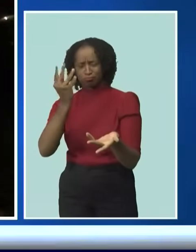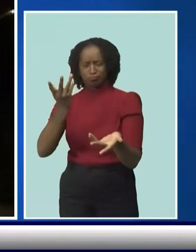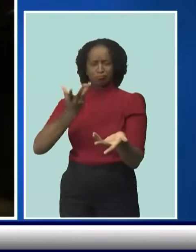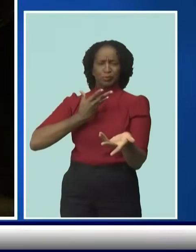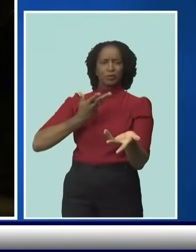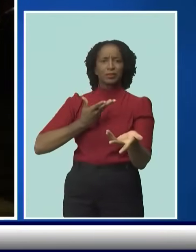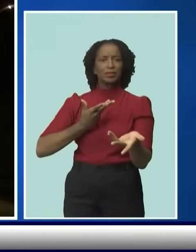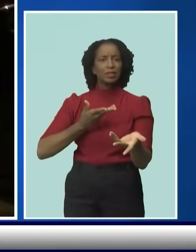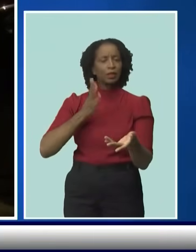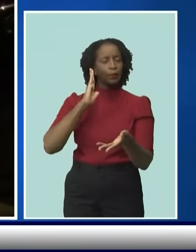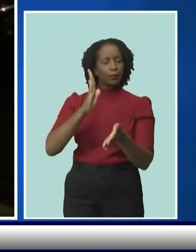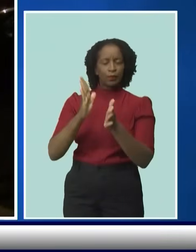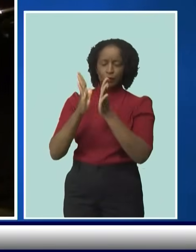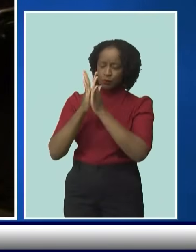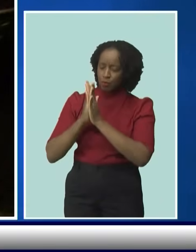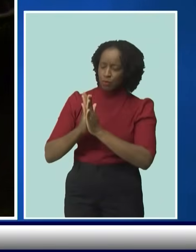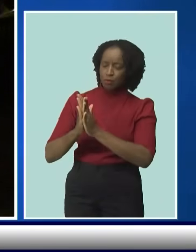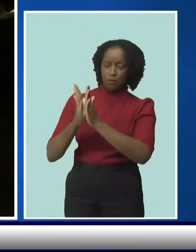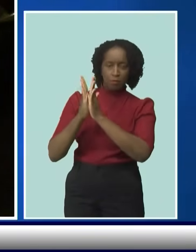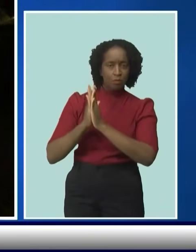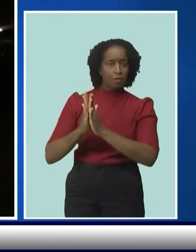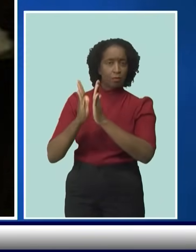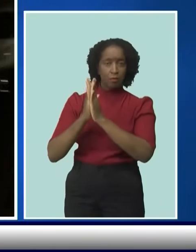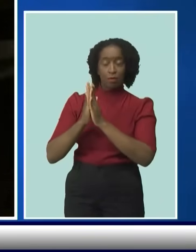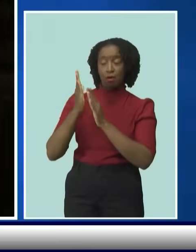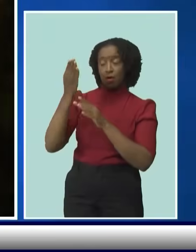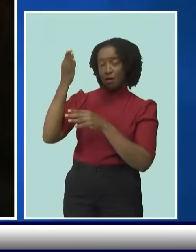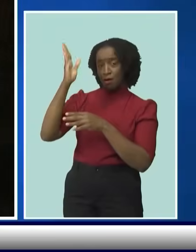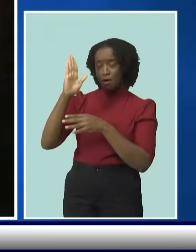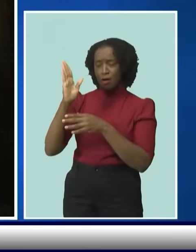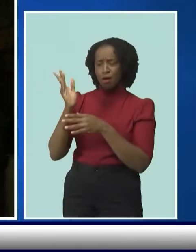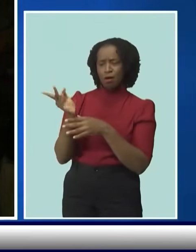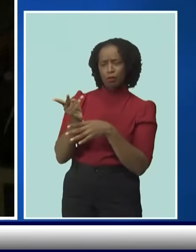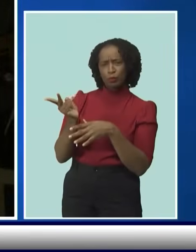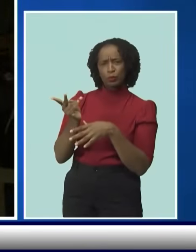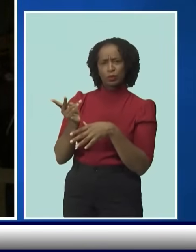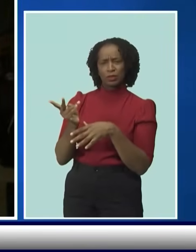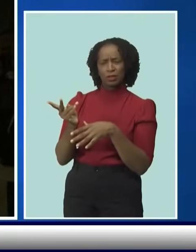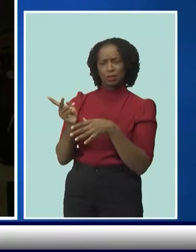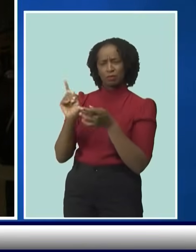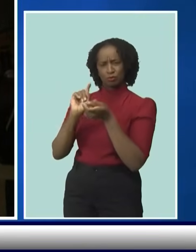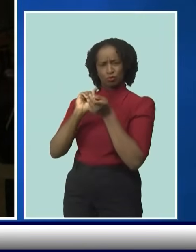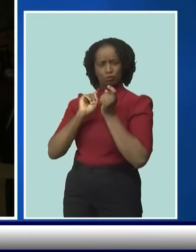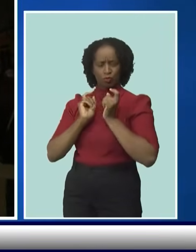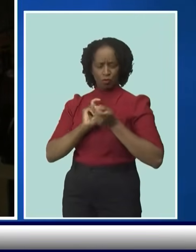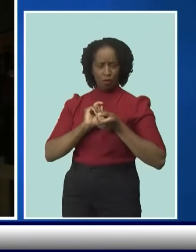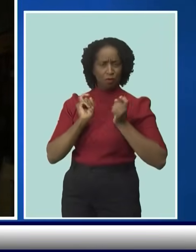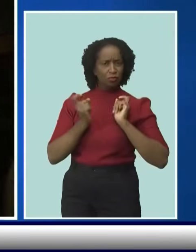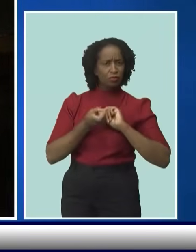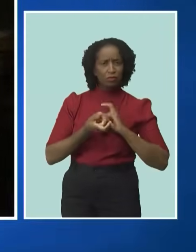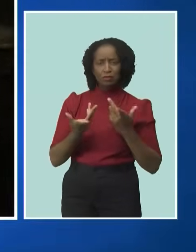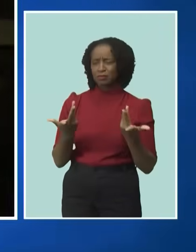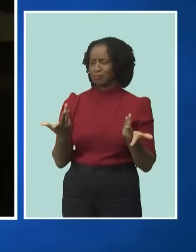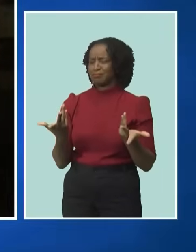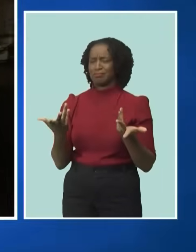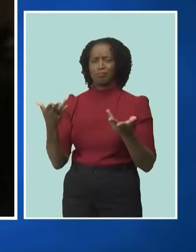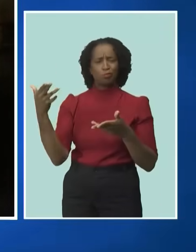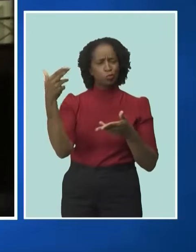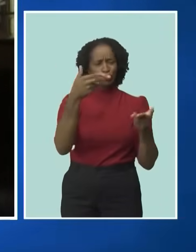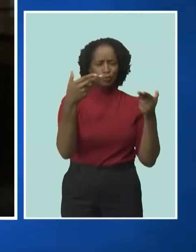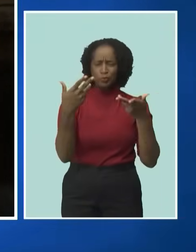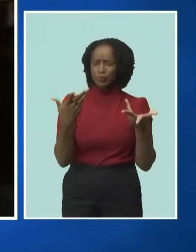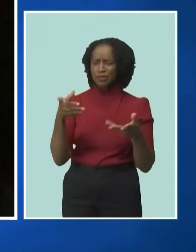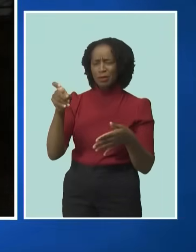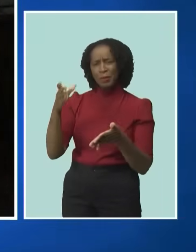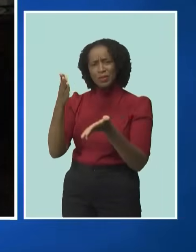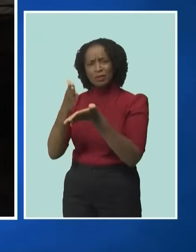to be praying that God will change one or two, because this got to stop. We could have